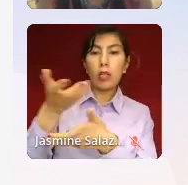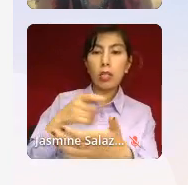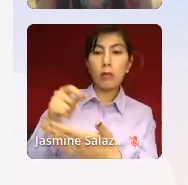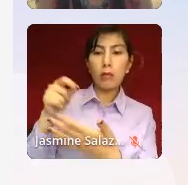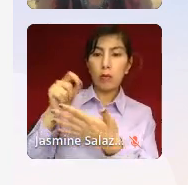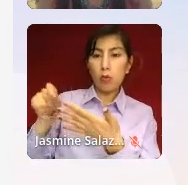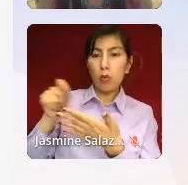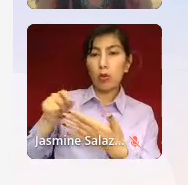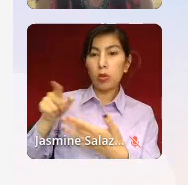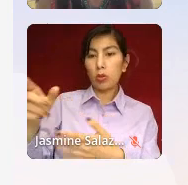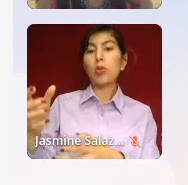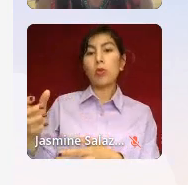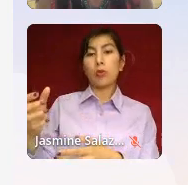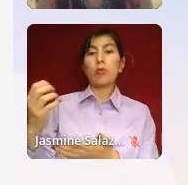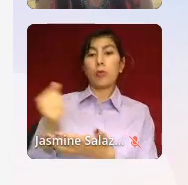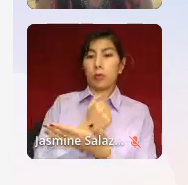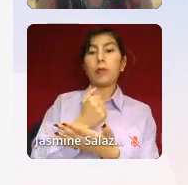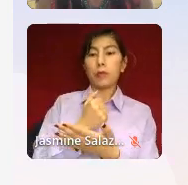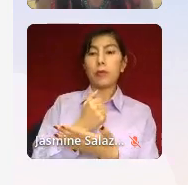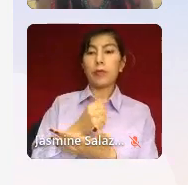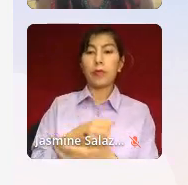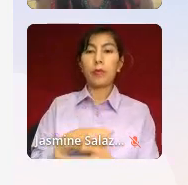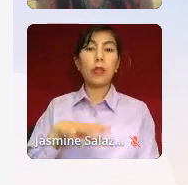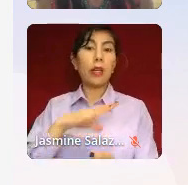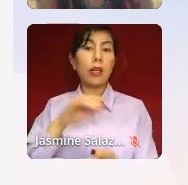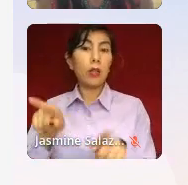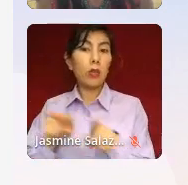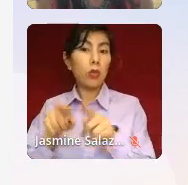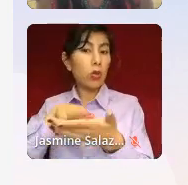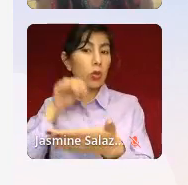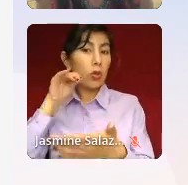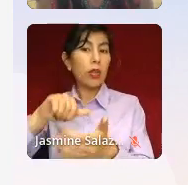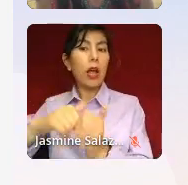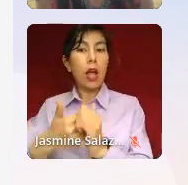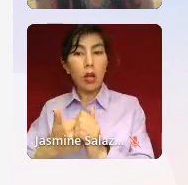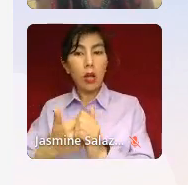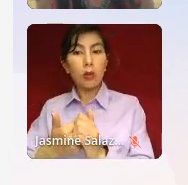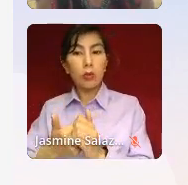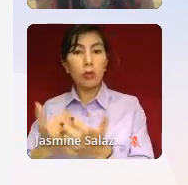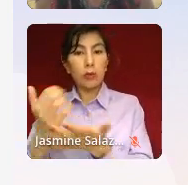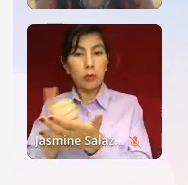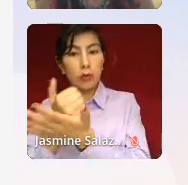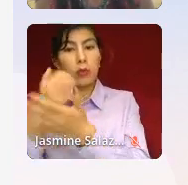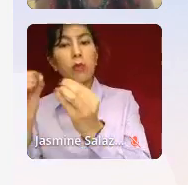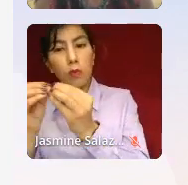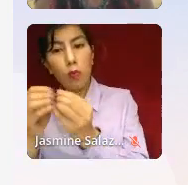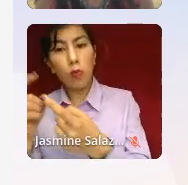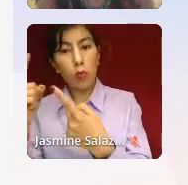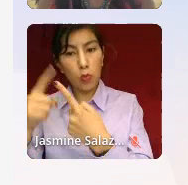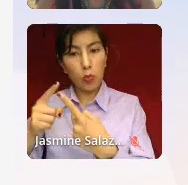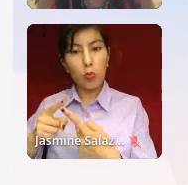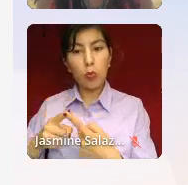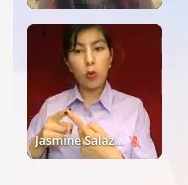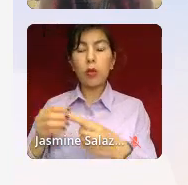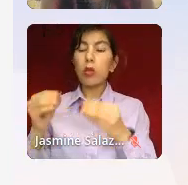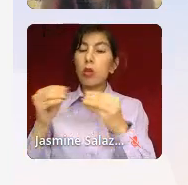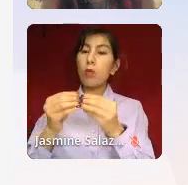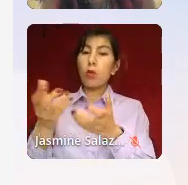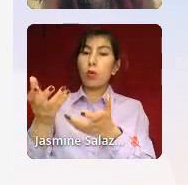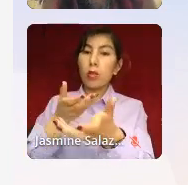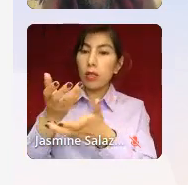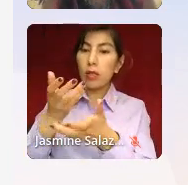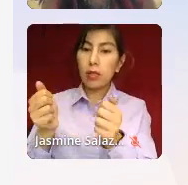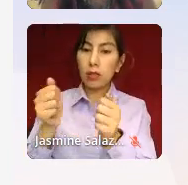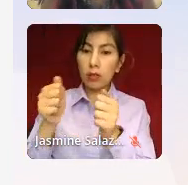received. You can also learn how to earn more points. And just know, the more you engage with the platform